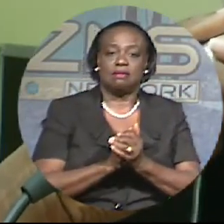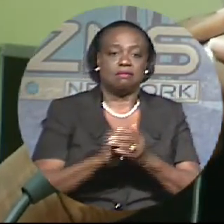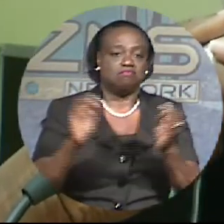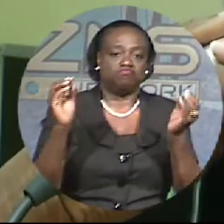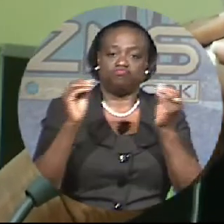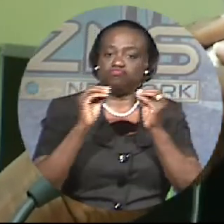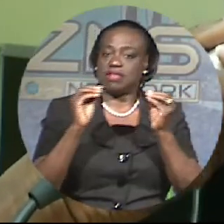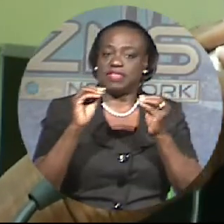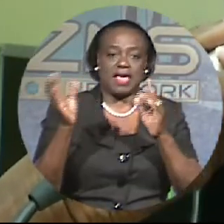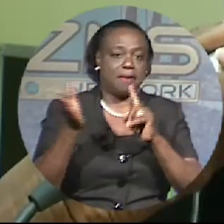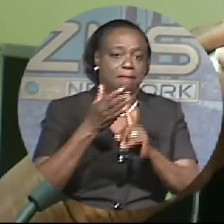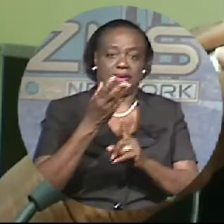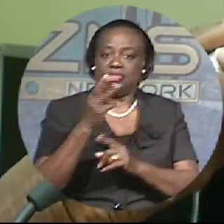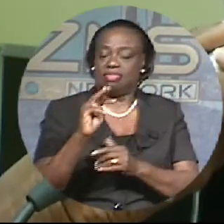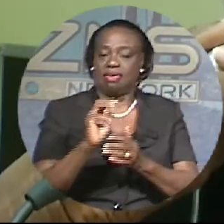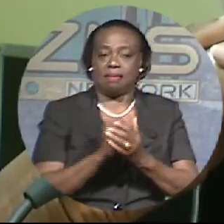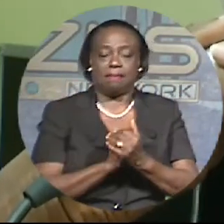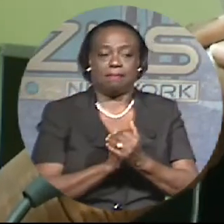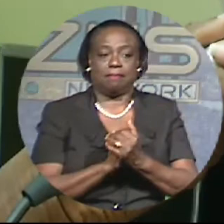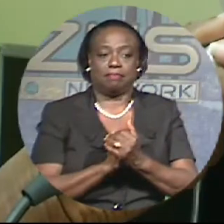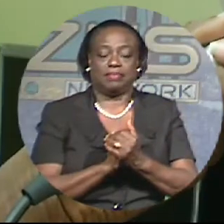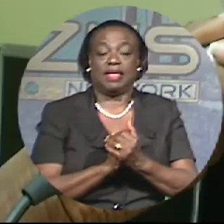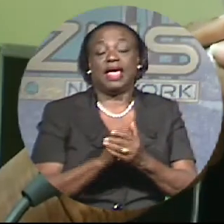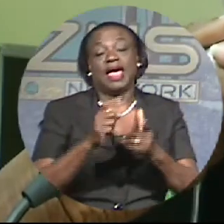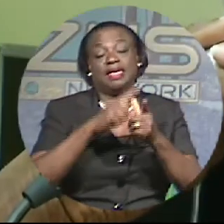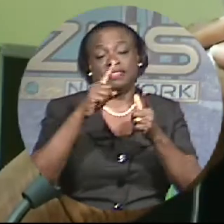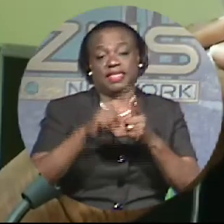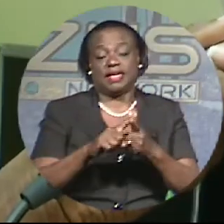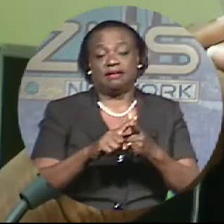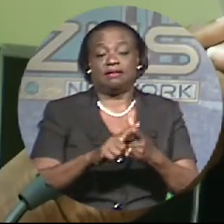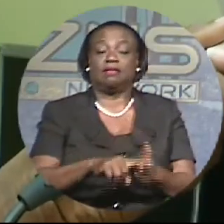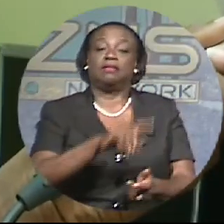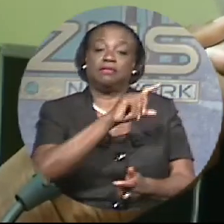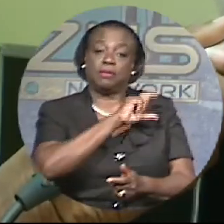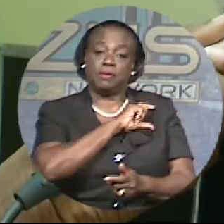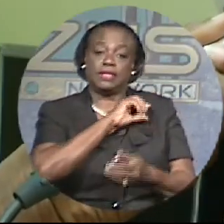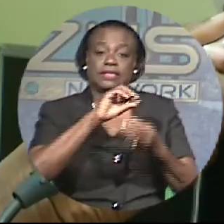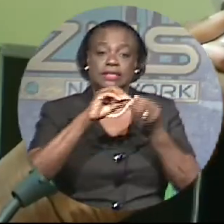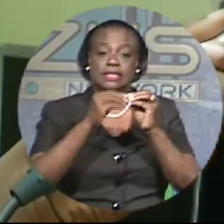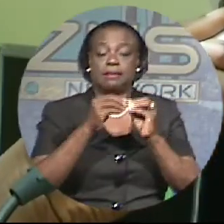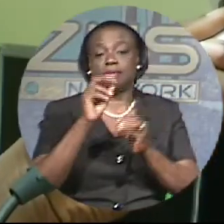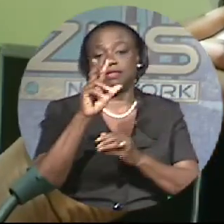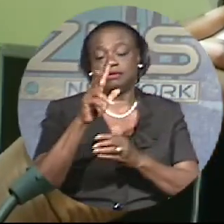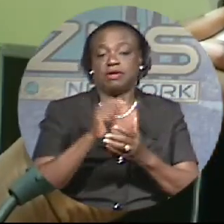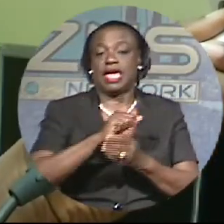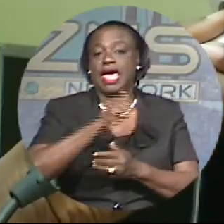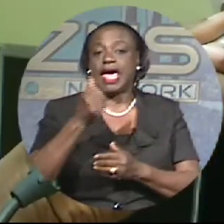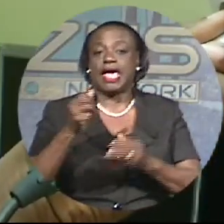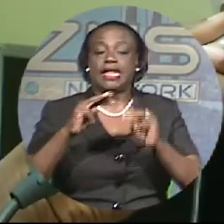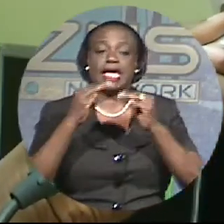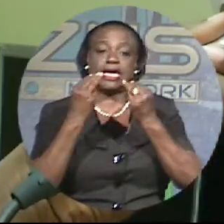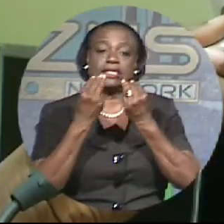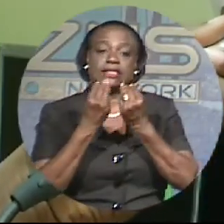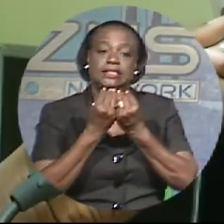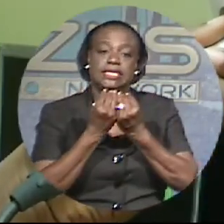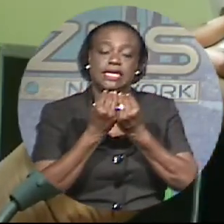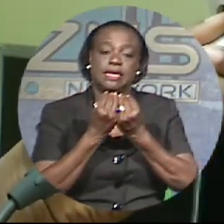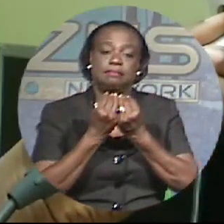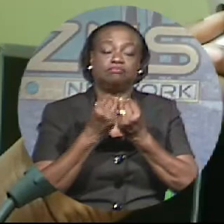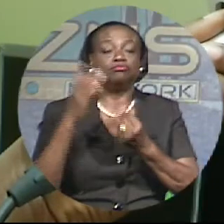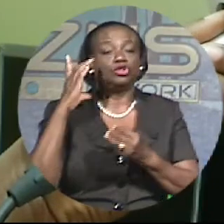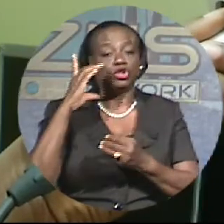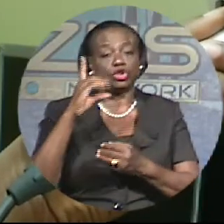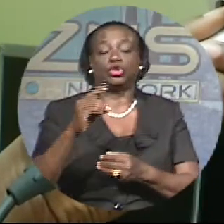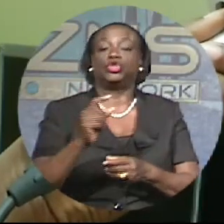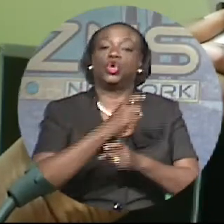number two seed. And then the Belize Royals, number three. But any of these teams could very well win this